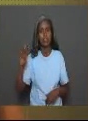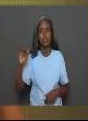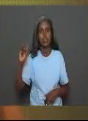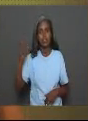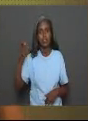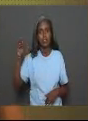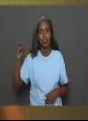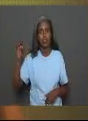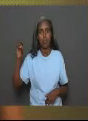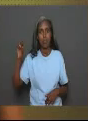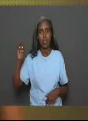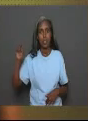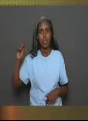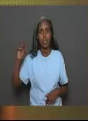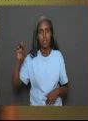trigonometric functions,